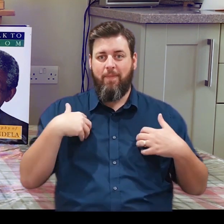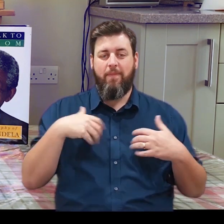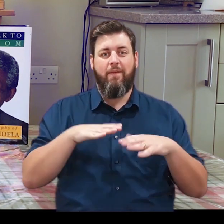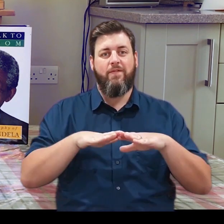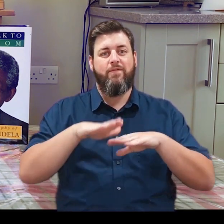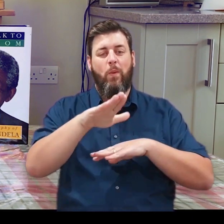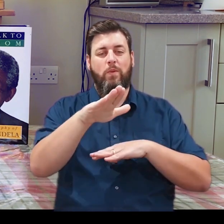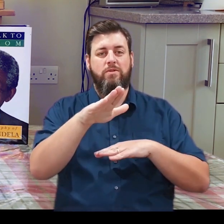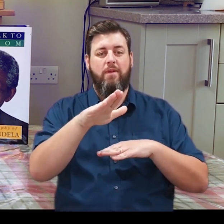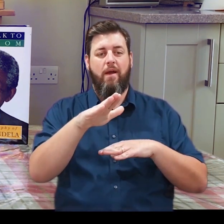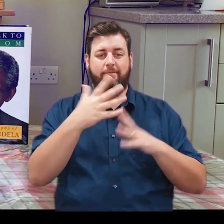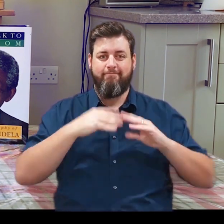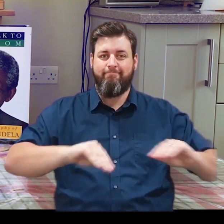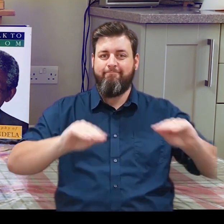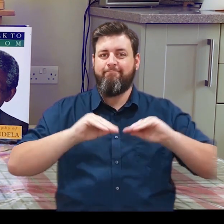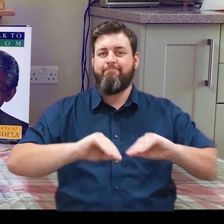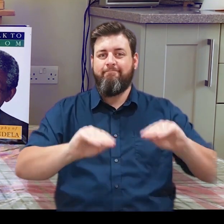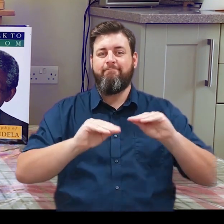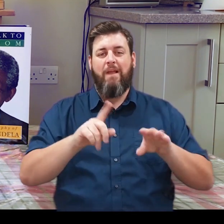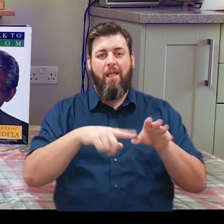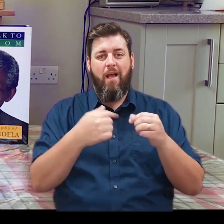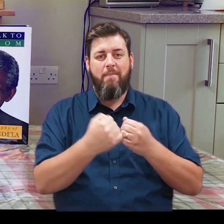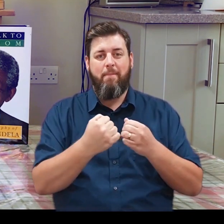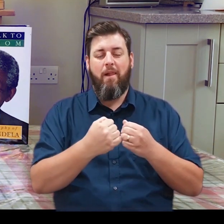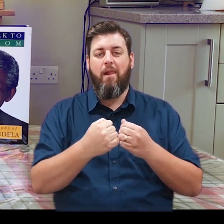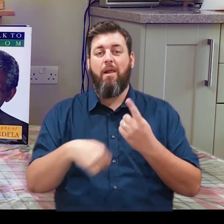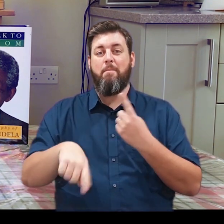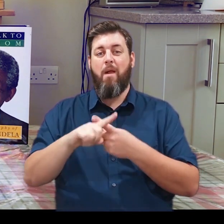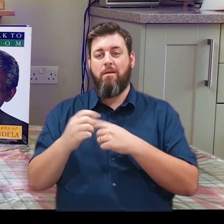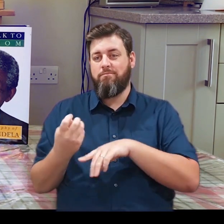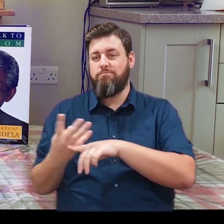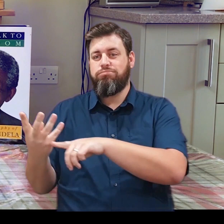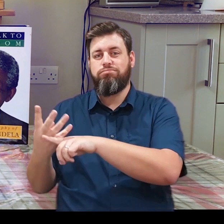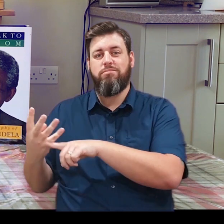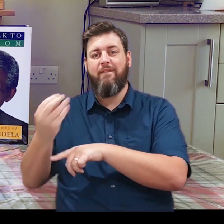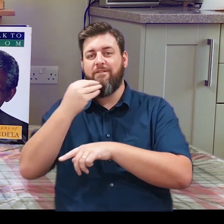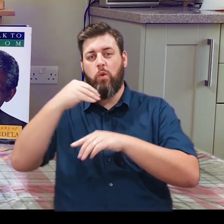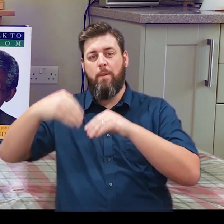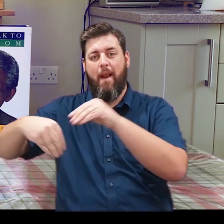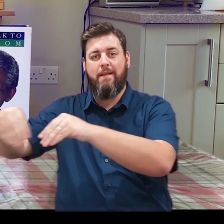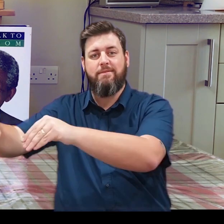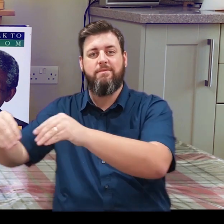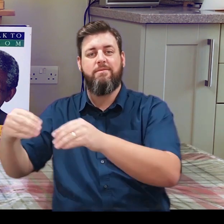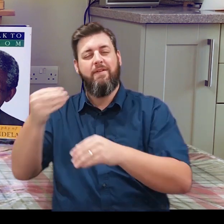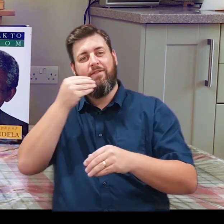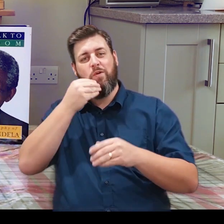knowledge in young people and food for their families.